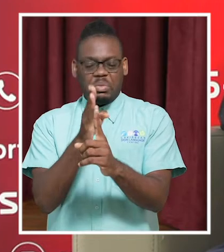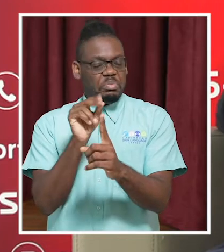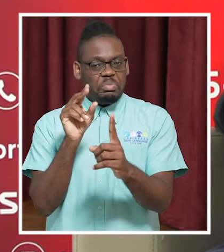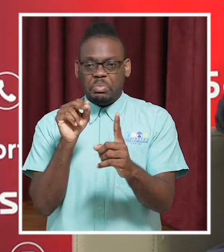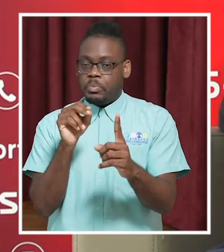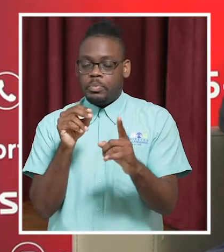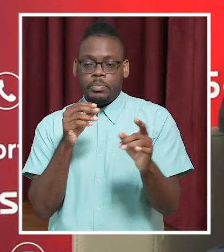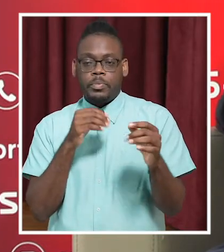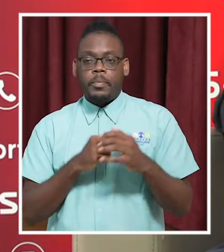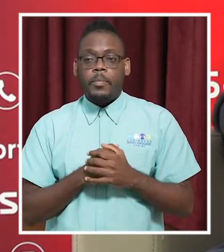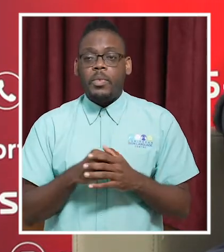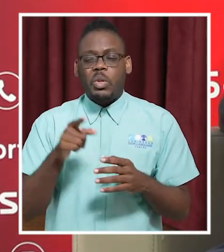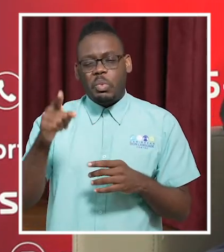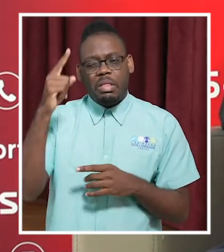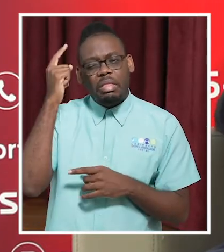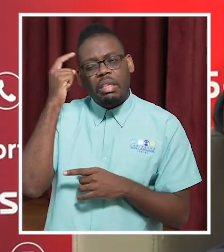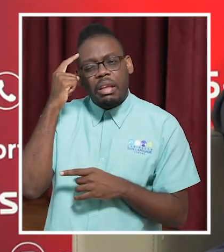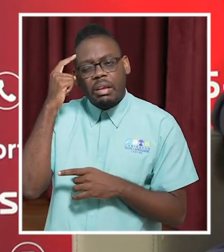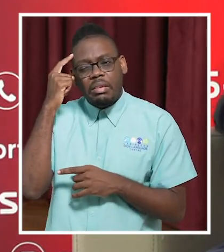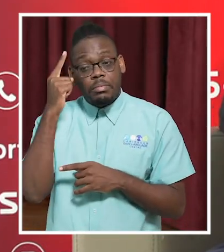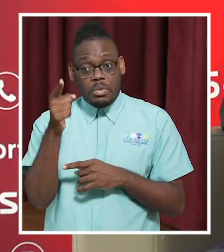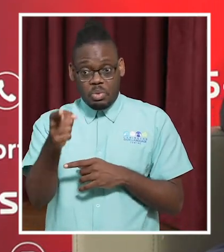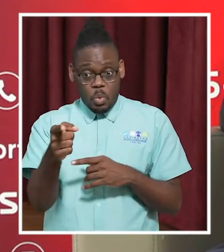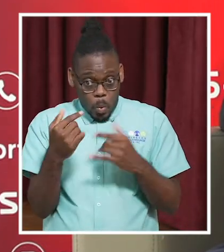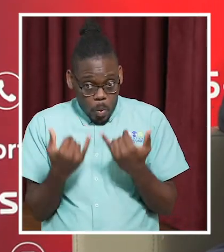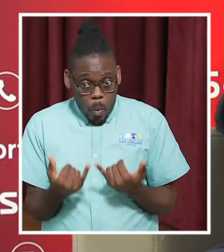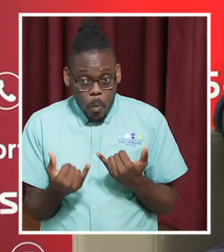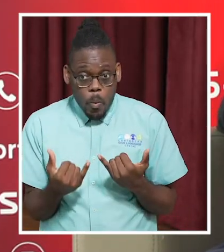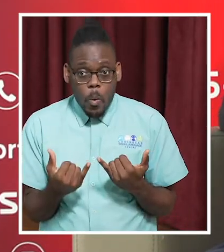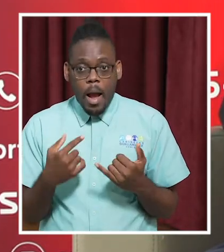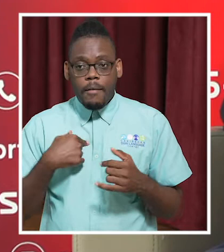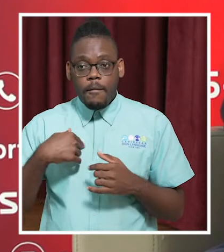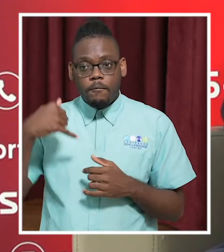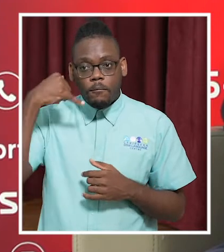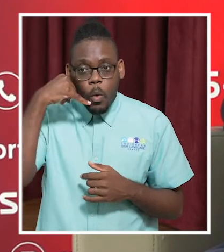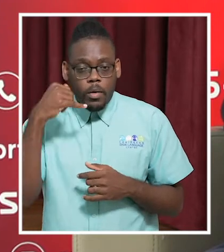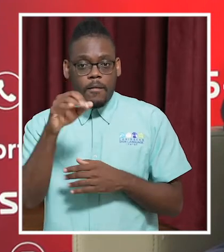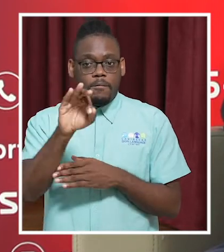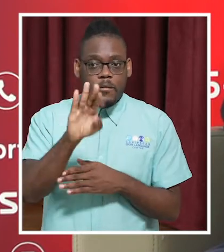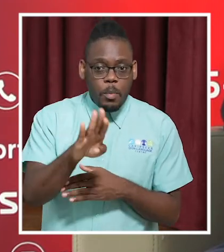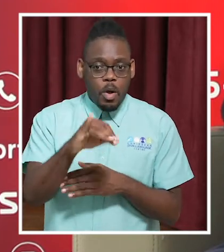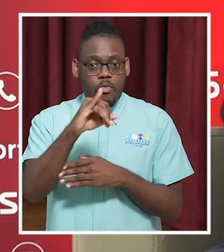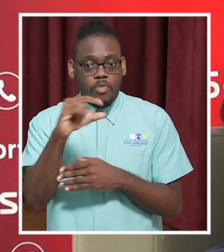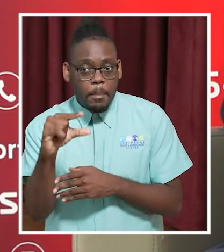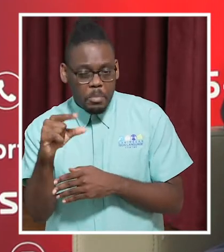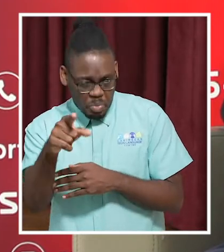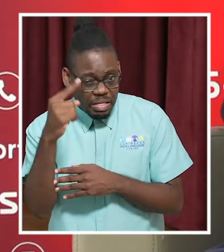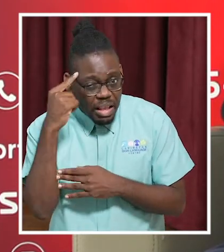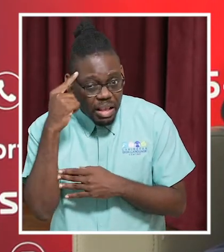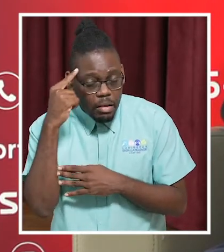less now, because the presence of the smartphones and social media and all these things make